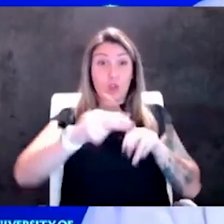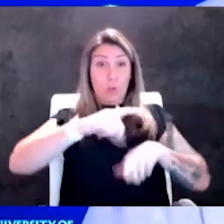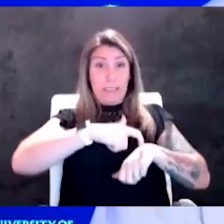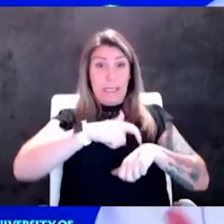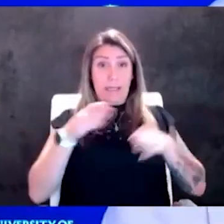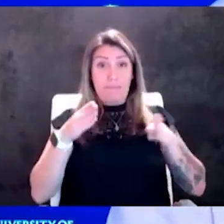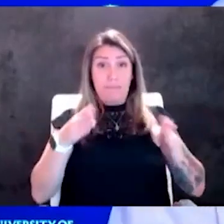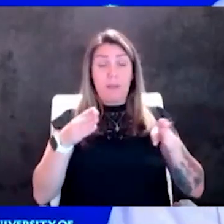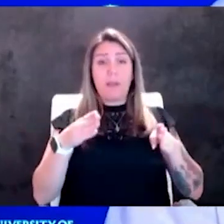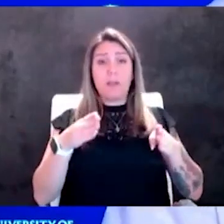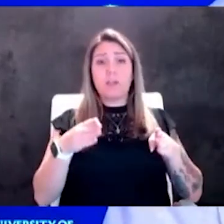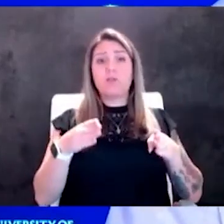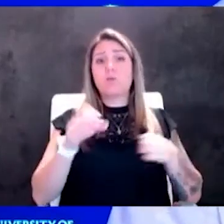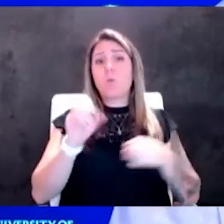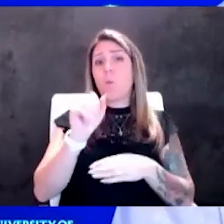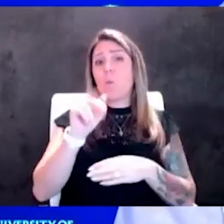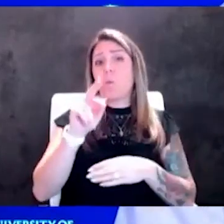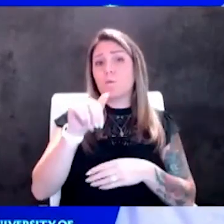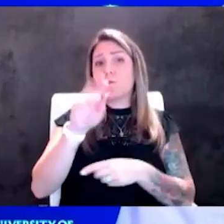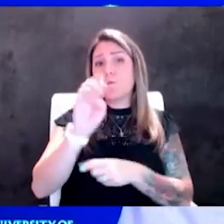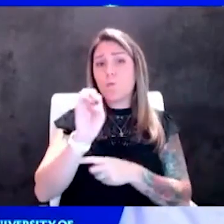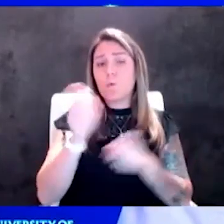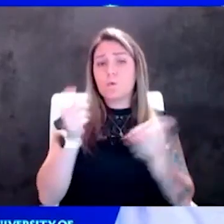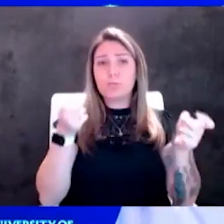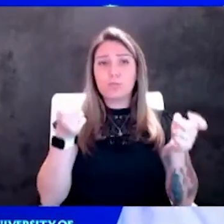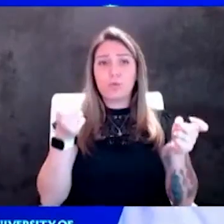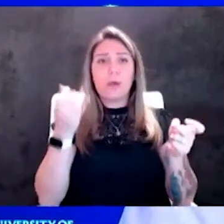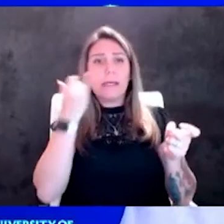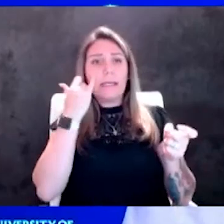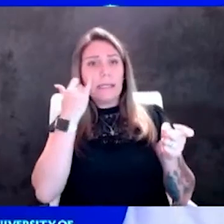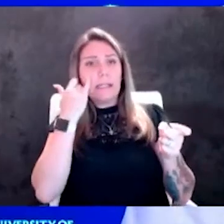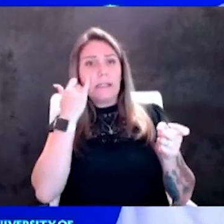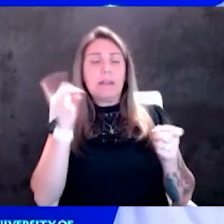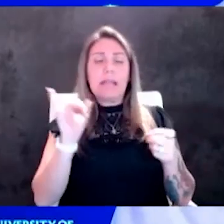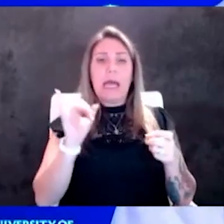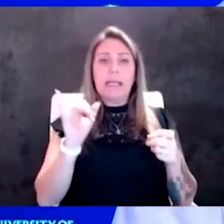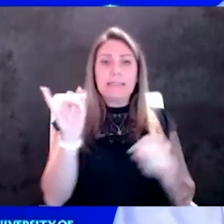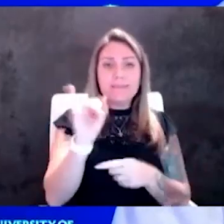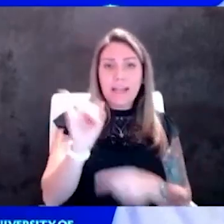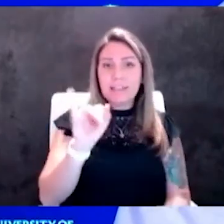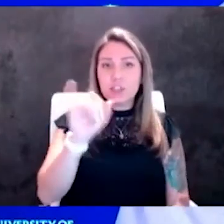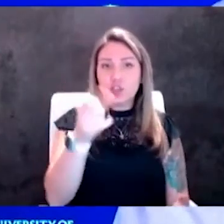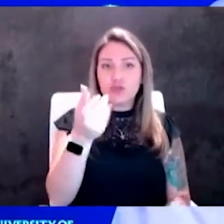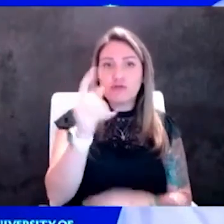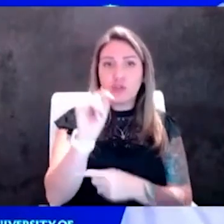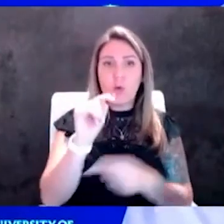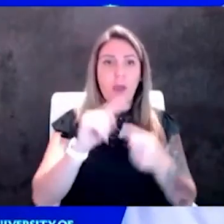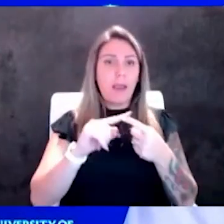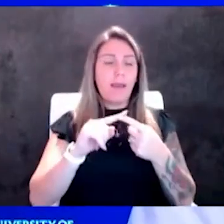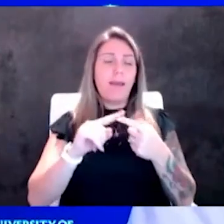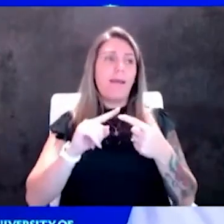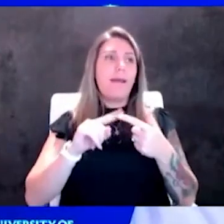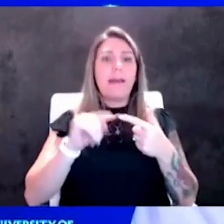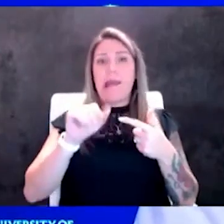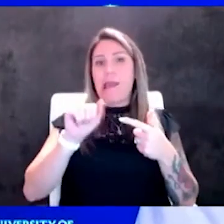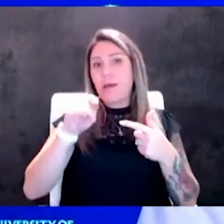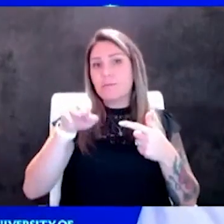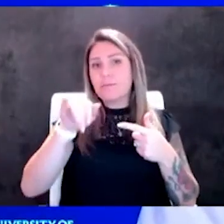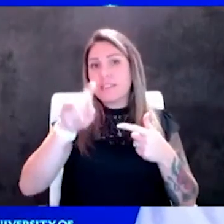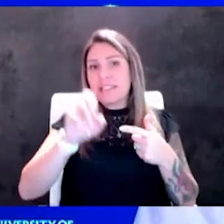So things, if you do have an infected joint, or if you have an abscess or pneumonia, it's getting that